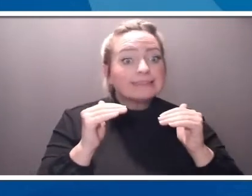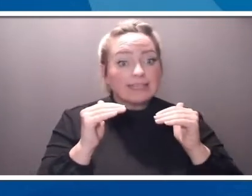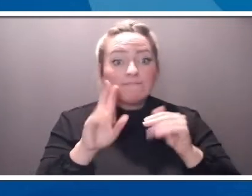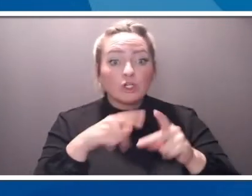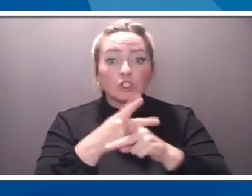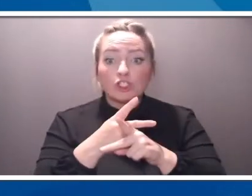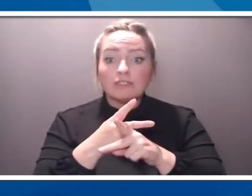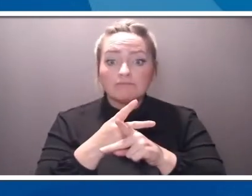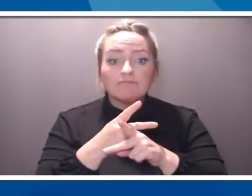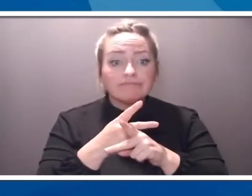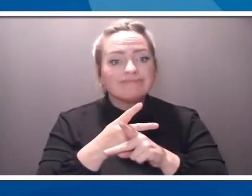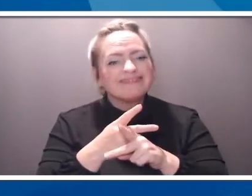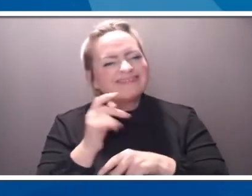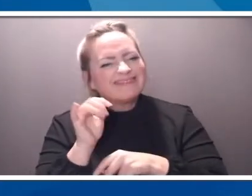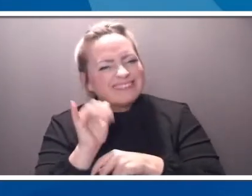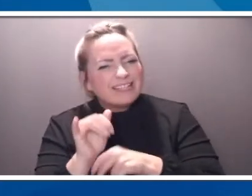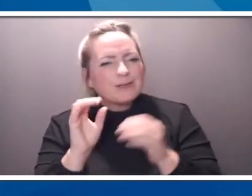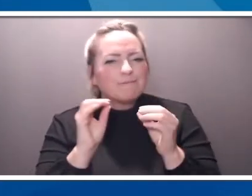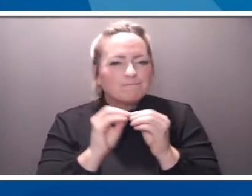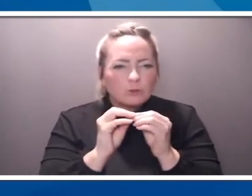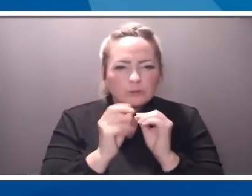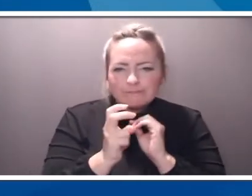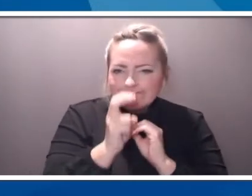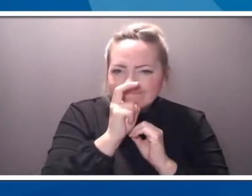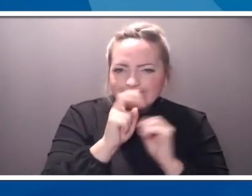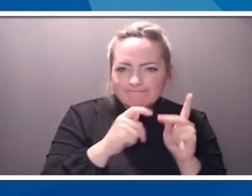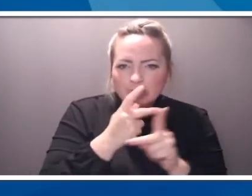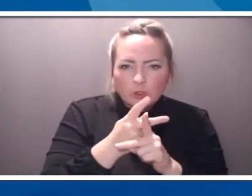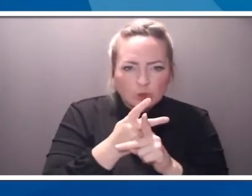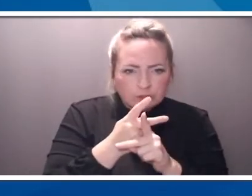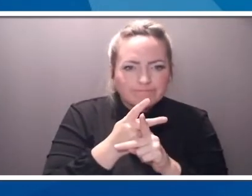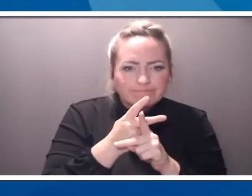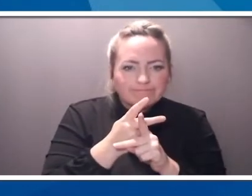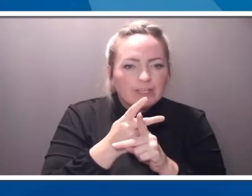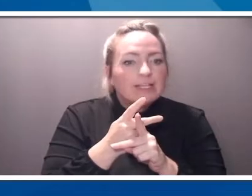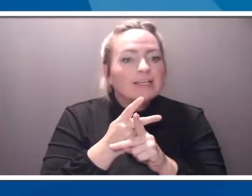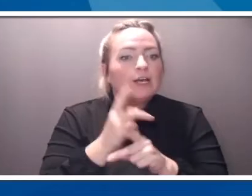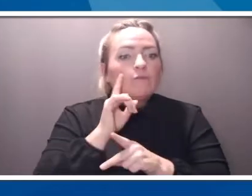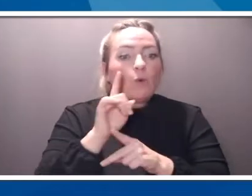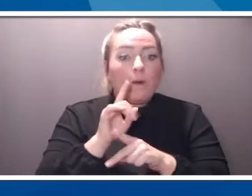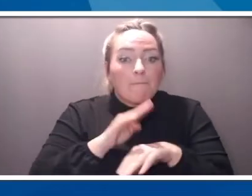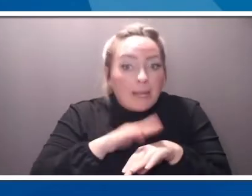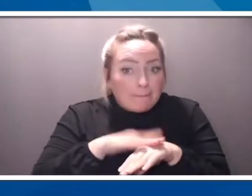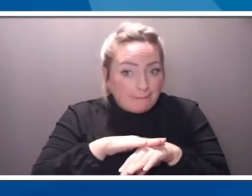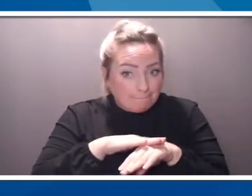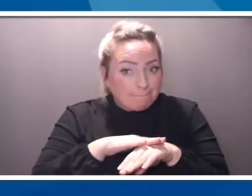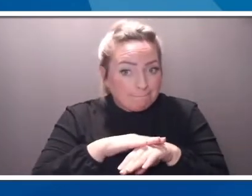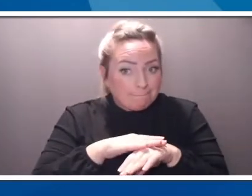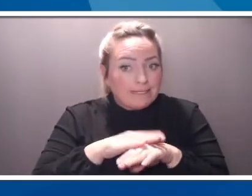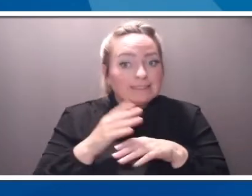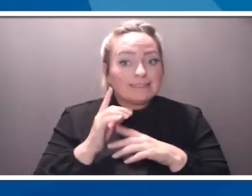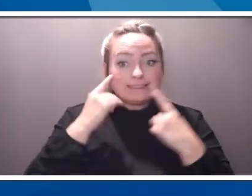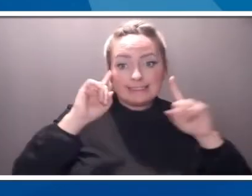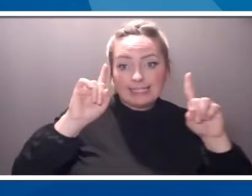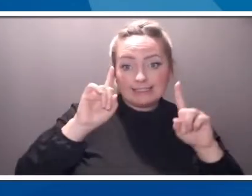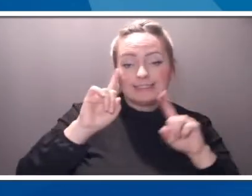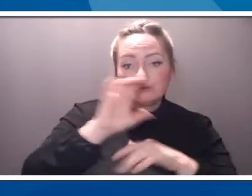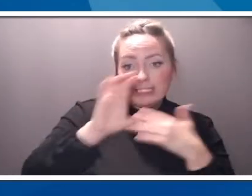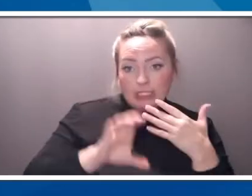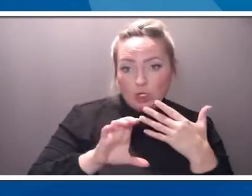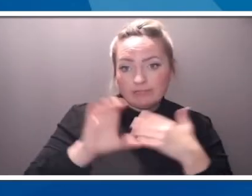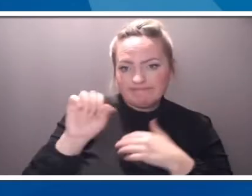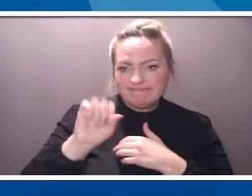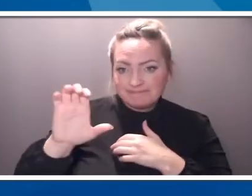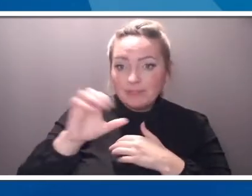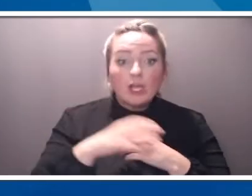minimum and enhanced, and the enhanced version is effectively a more stringent version or a stricter version of the minimum